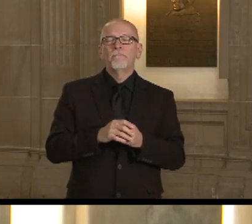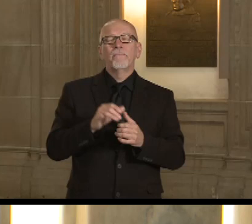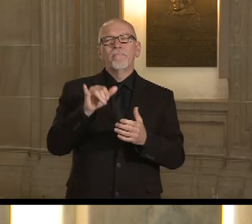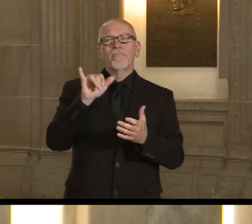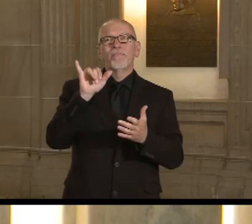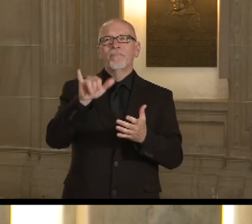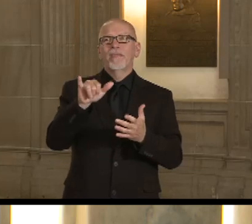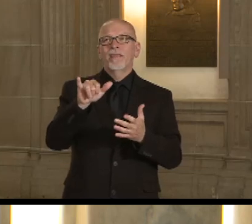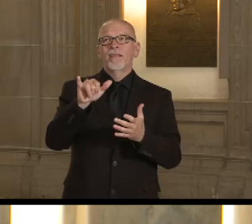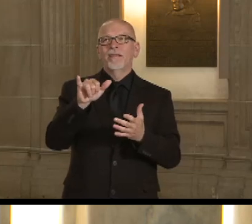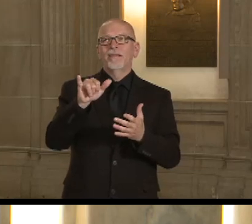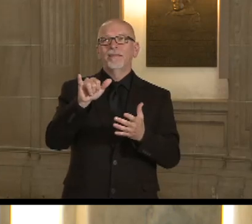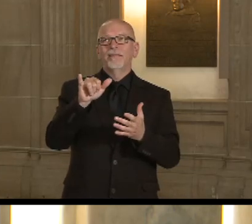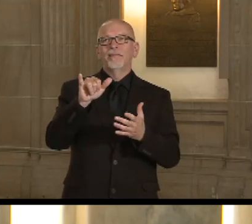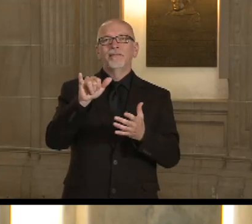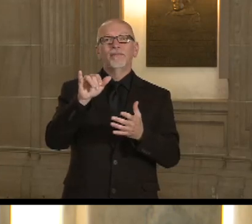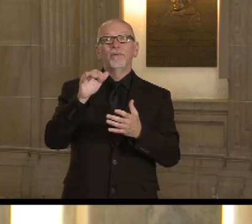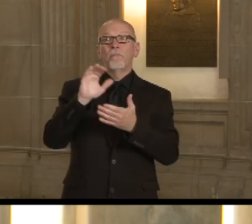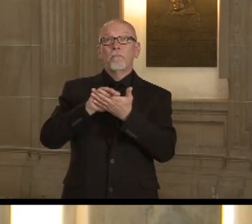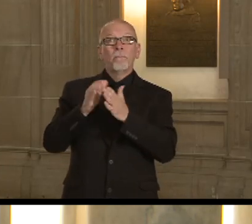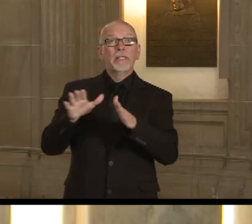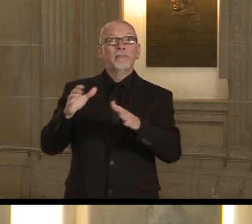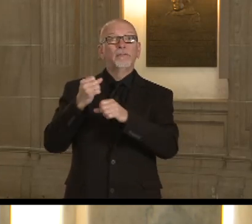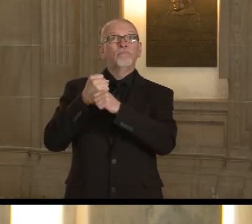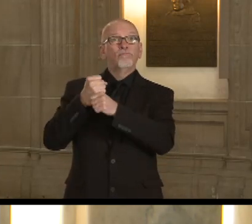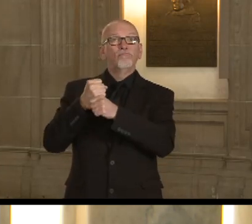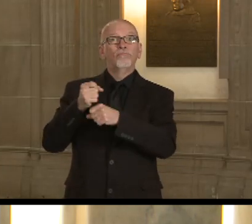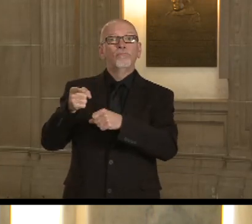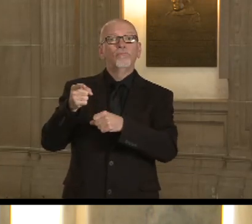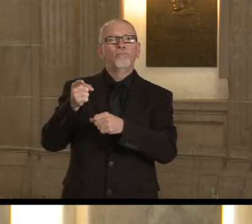that is a noble cause